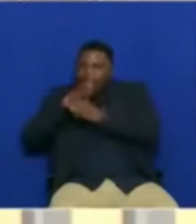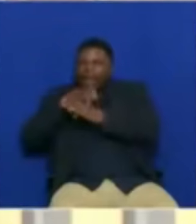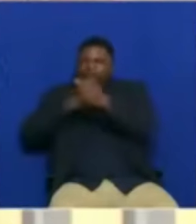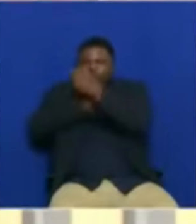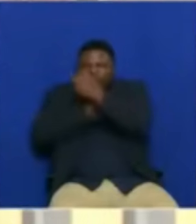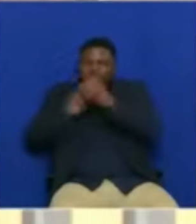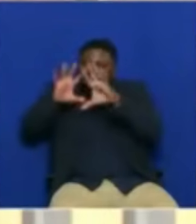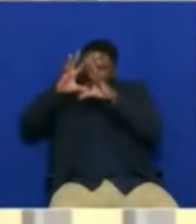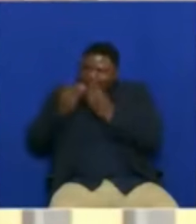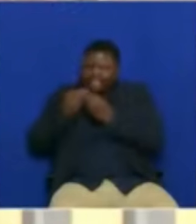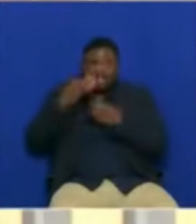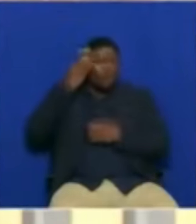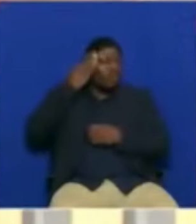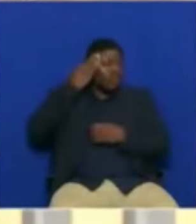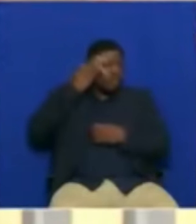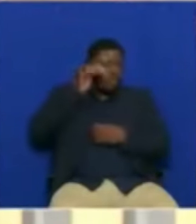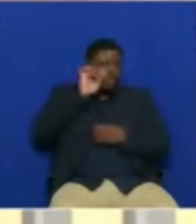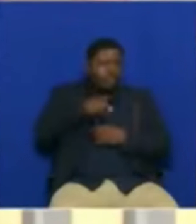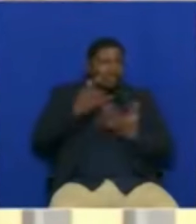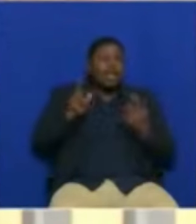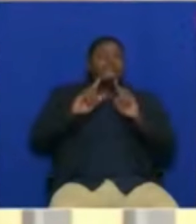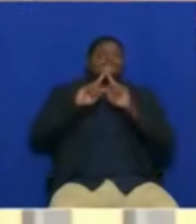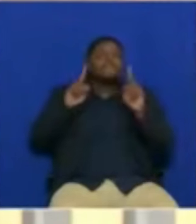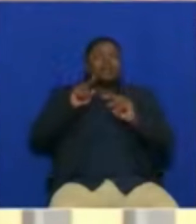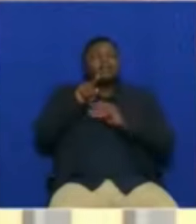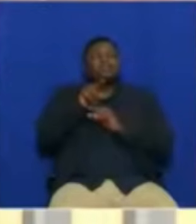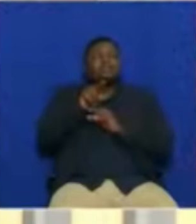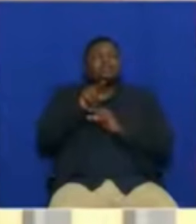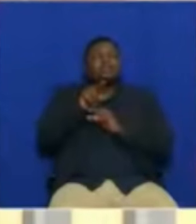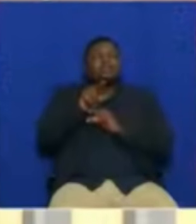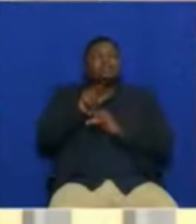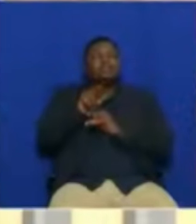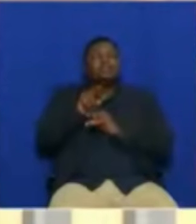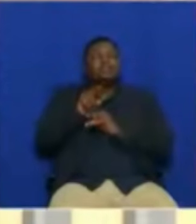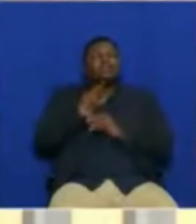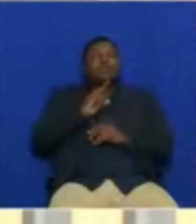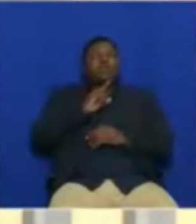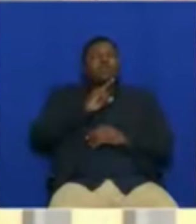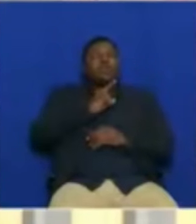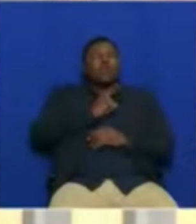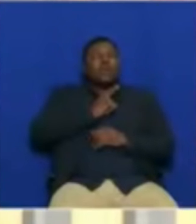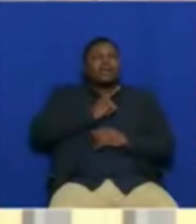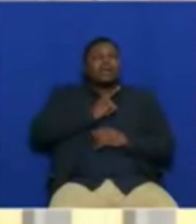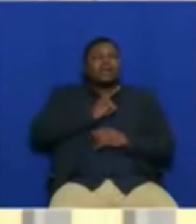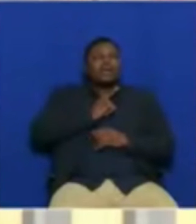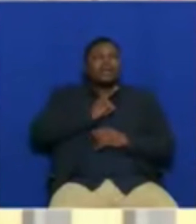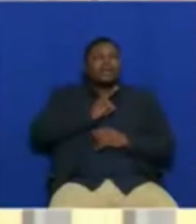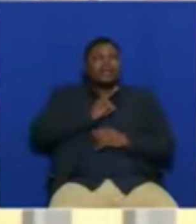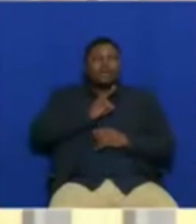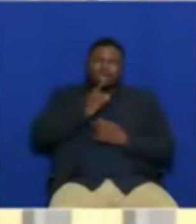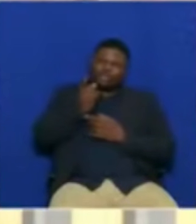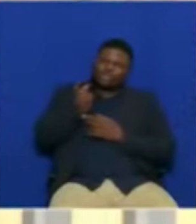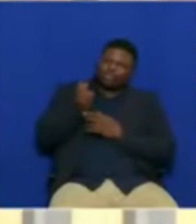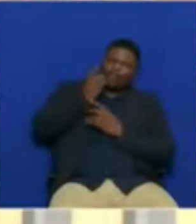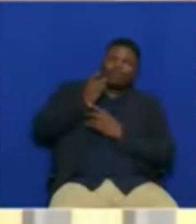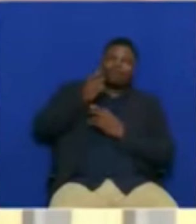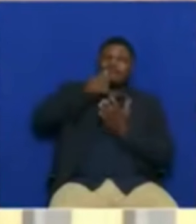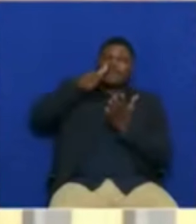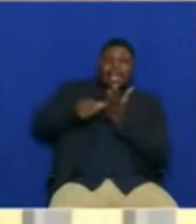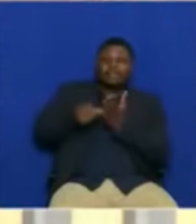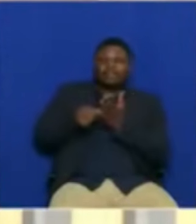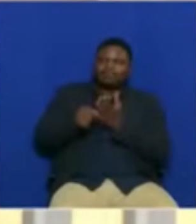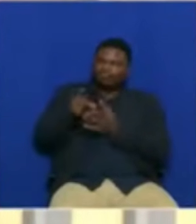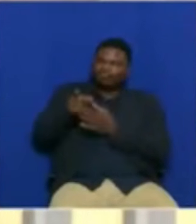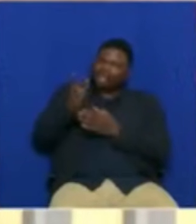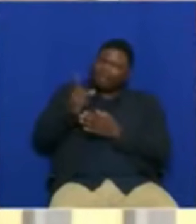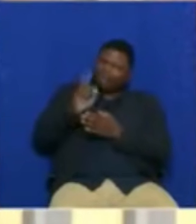not under what circumstances would you not issue a summons in that circumstance, where you know a